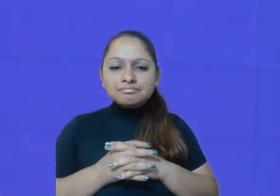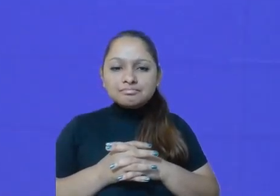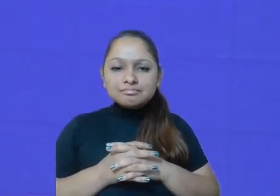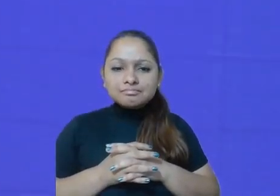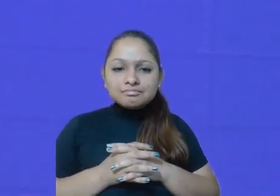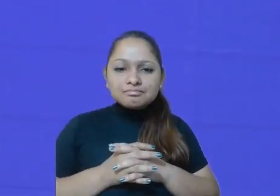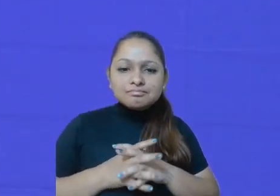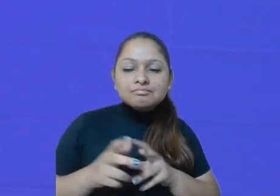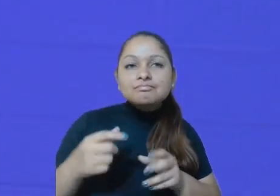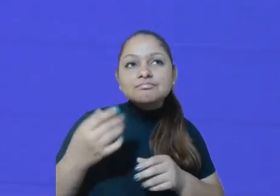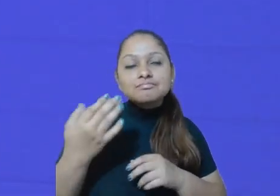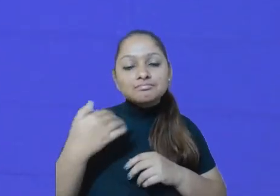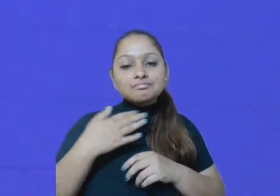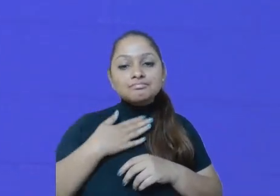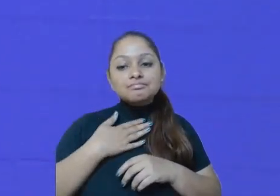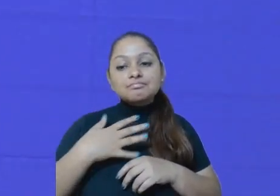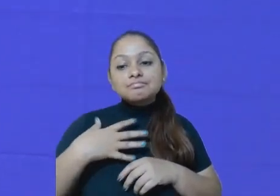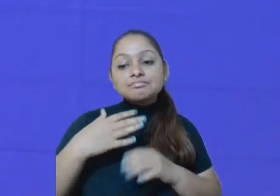kids,